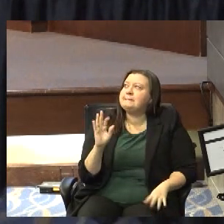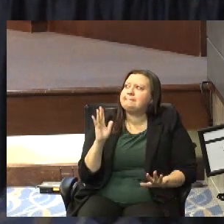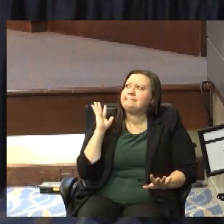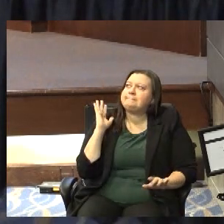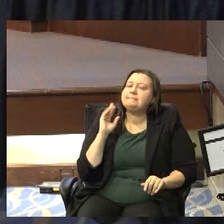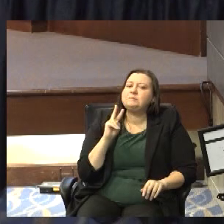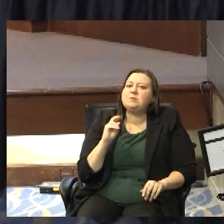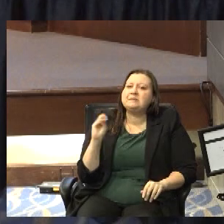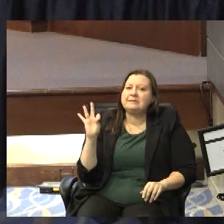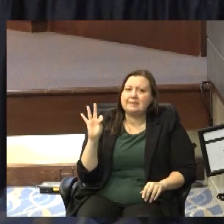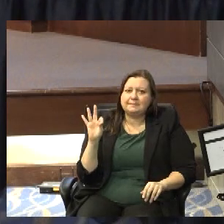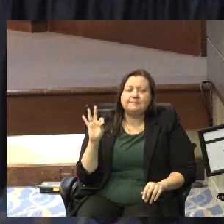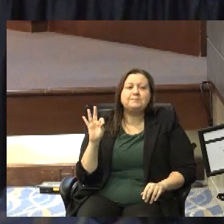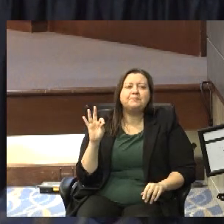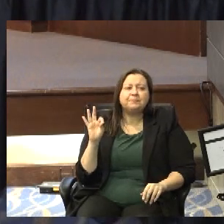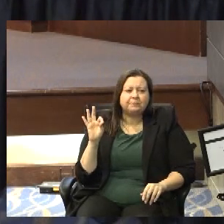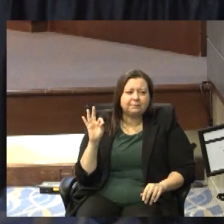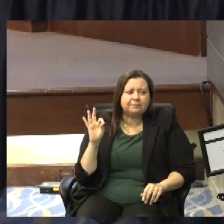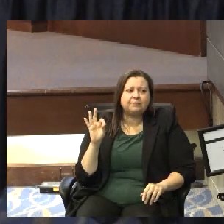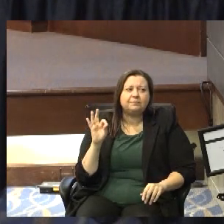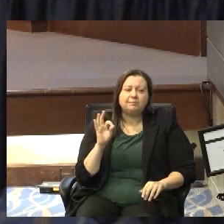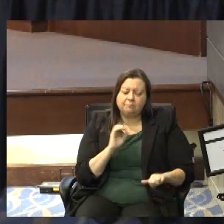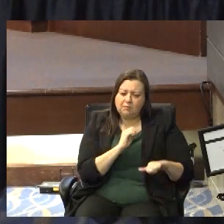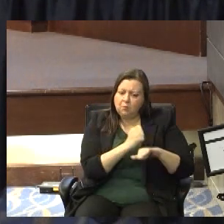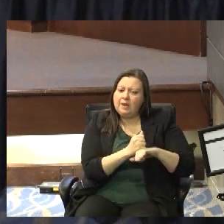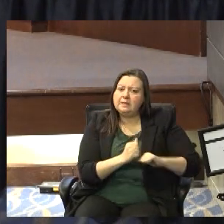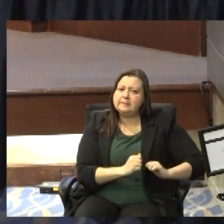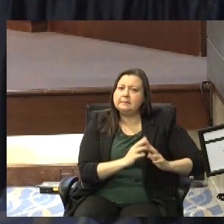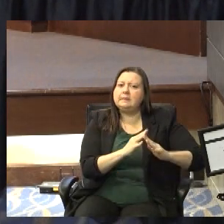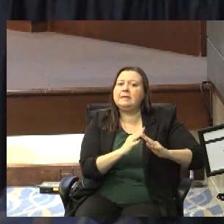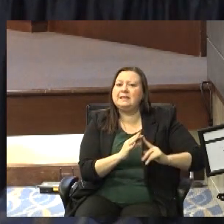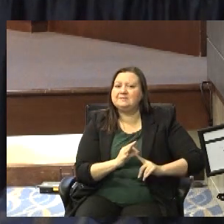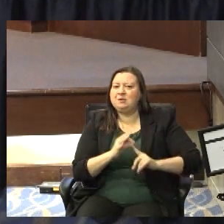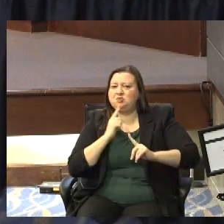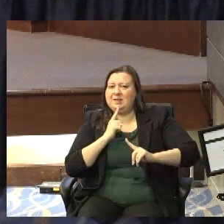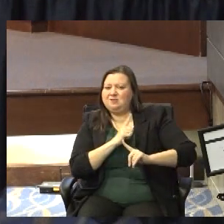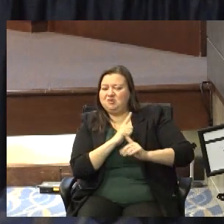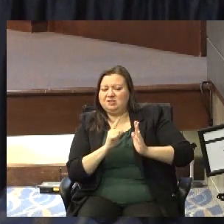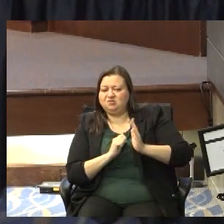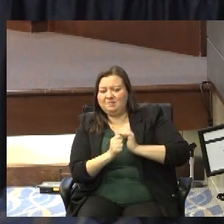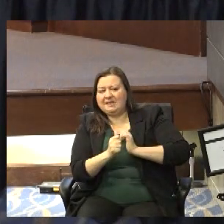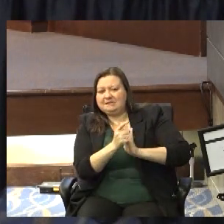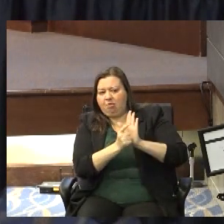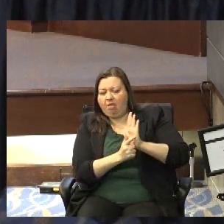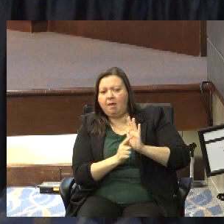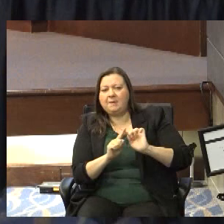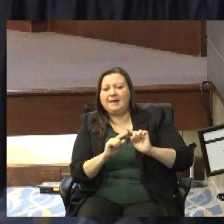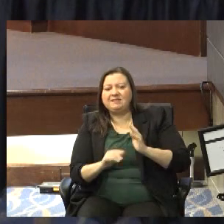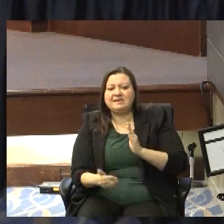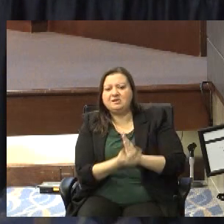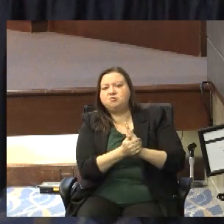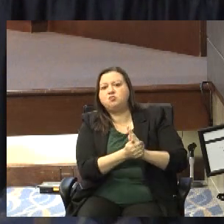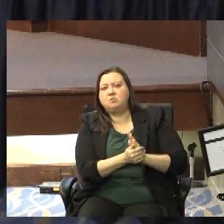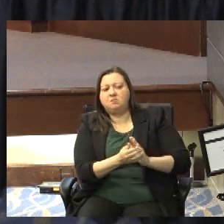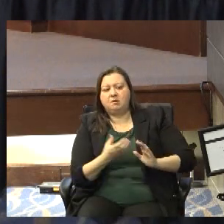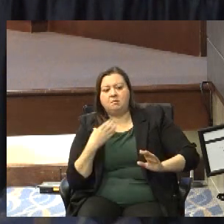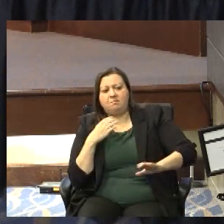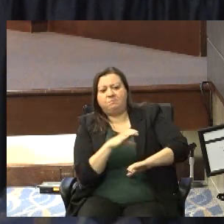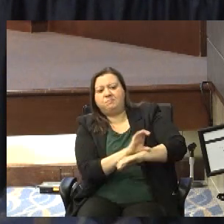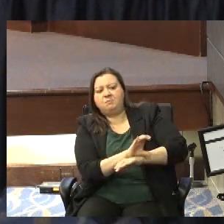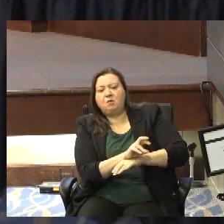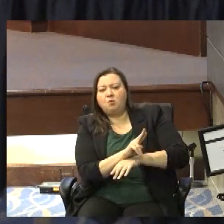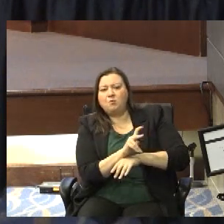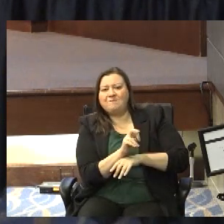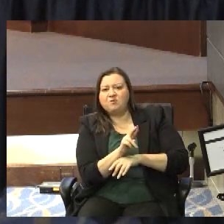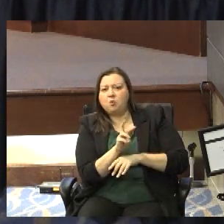2009, I believe, and they created it by special legislation. It has some additional powers that a riverway wouldn't have